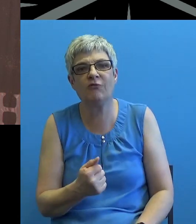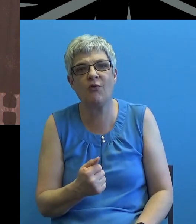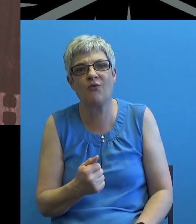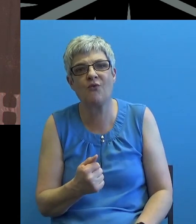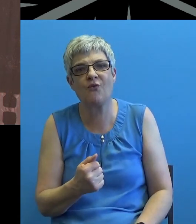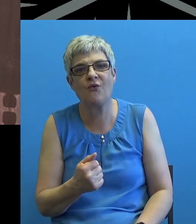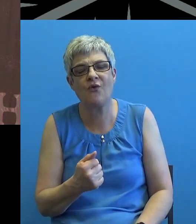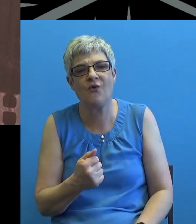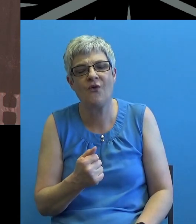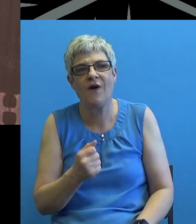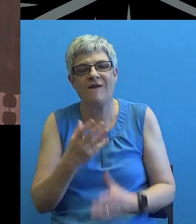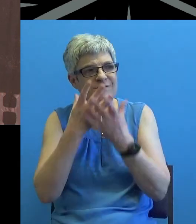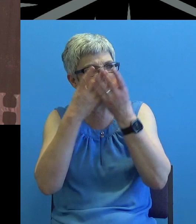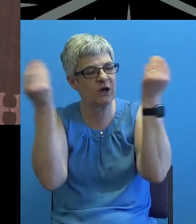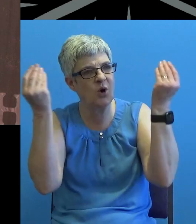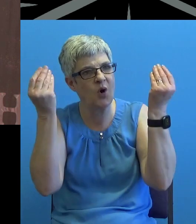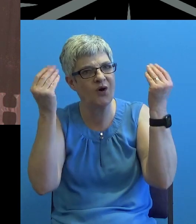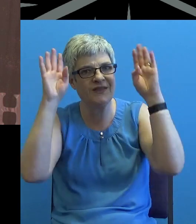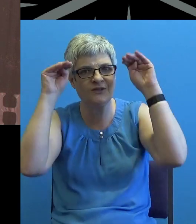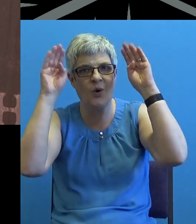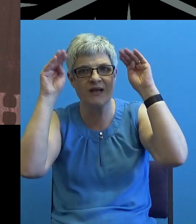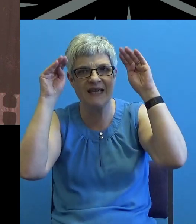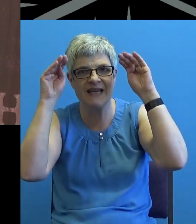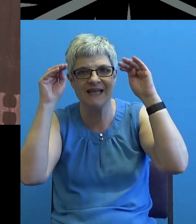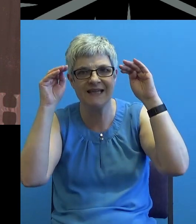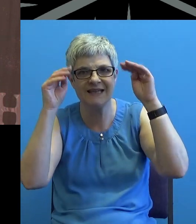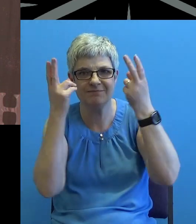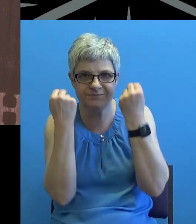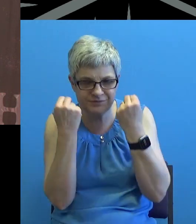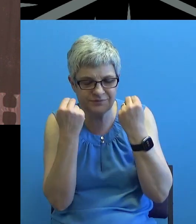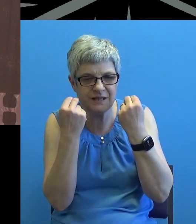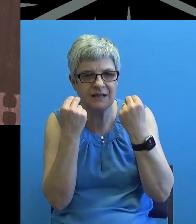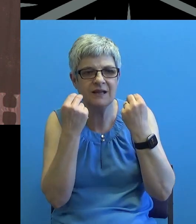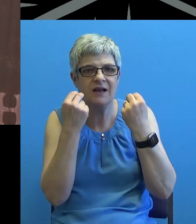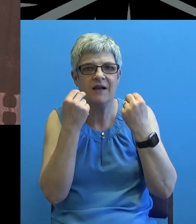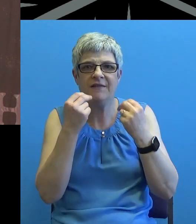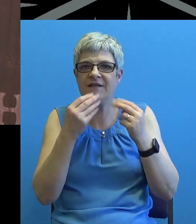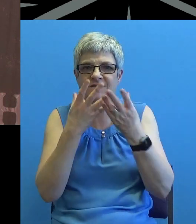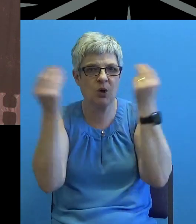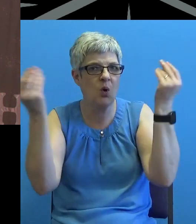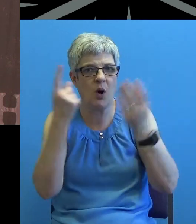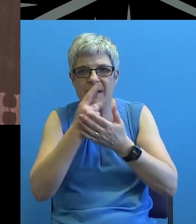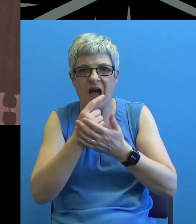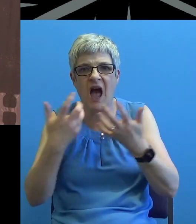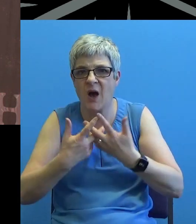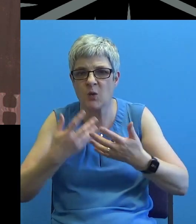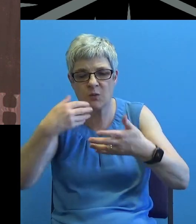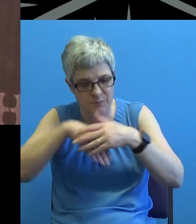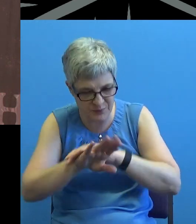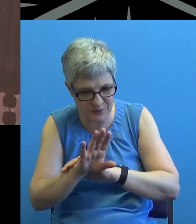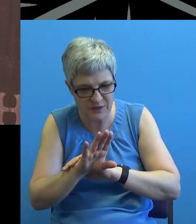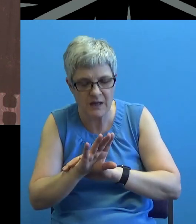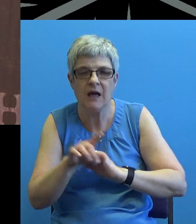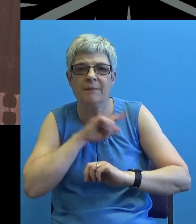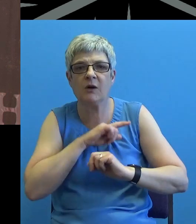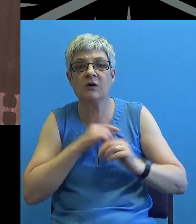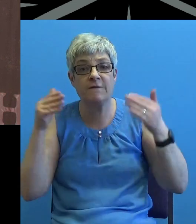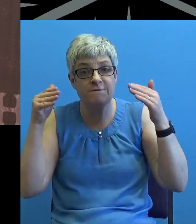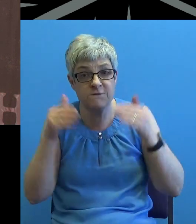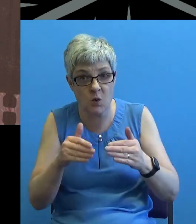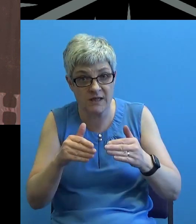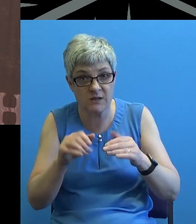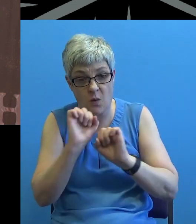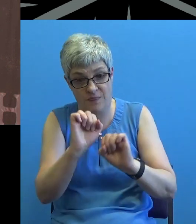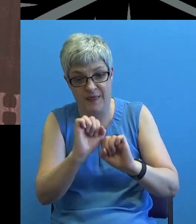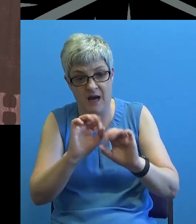They overlooked the symbol of the humble donkey. They overlooked the way he entered because they focused on their worldly